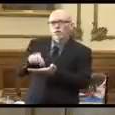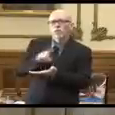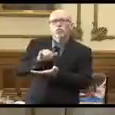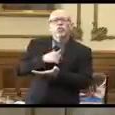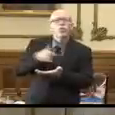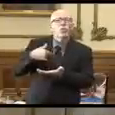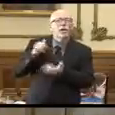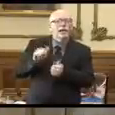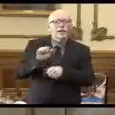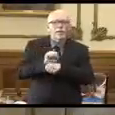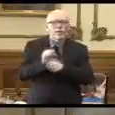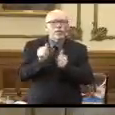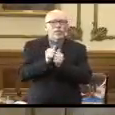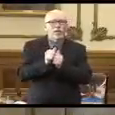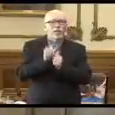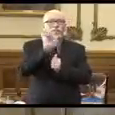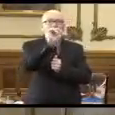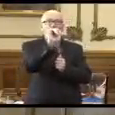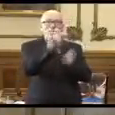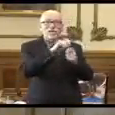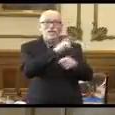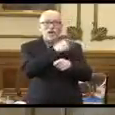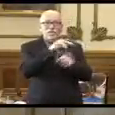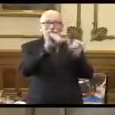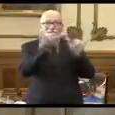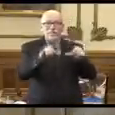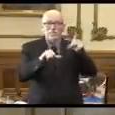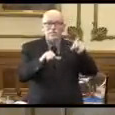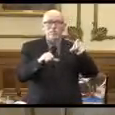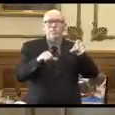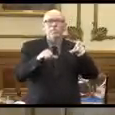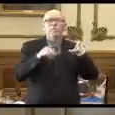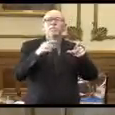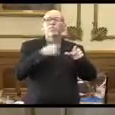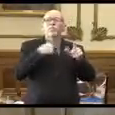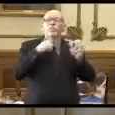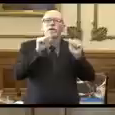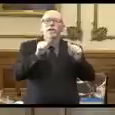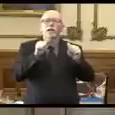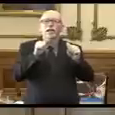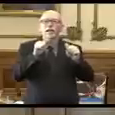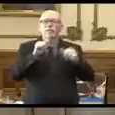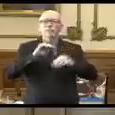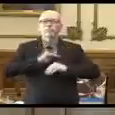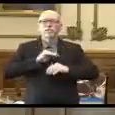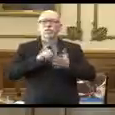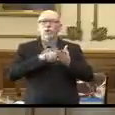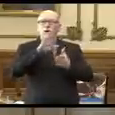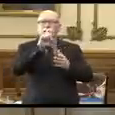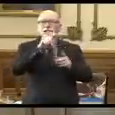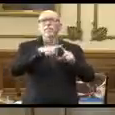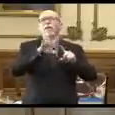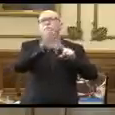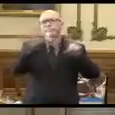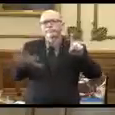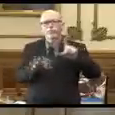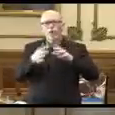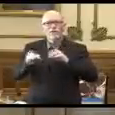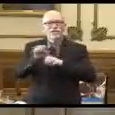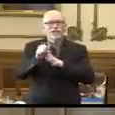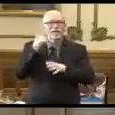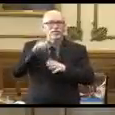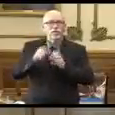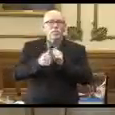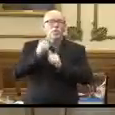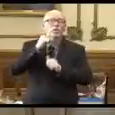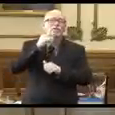to work with that particular hospital system to then be able to fulfill the needs across the state for our most severely